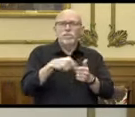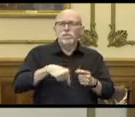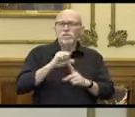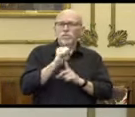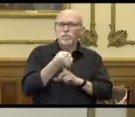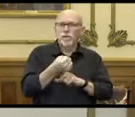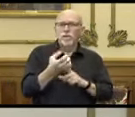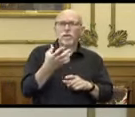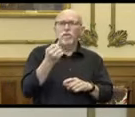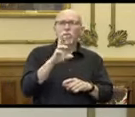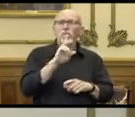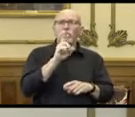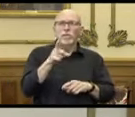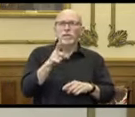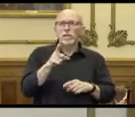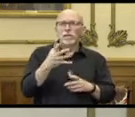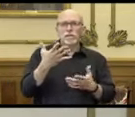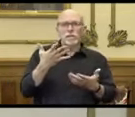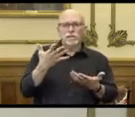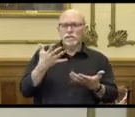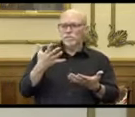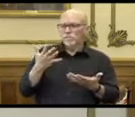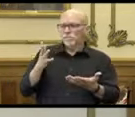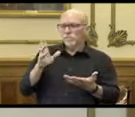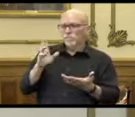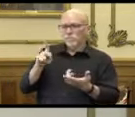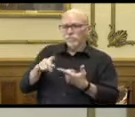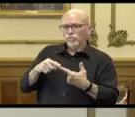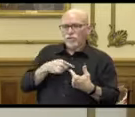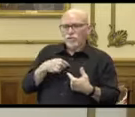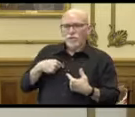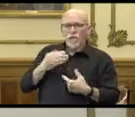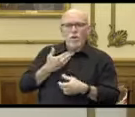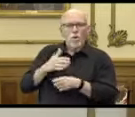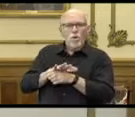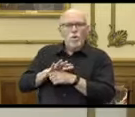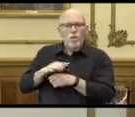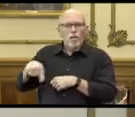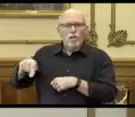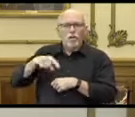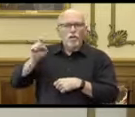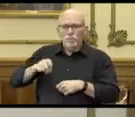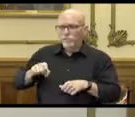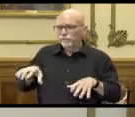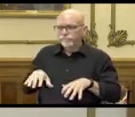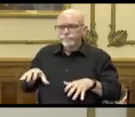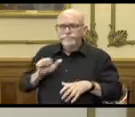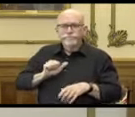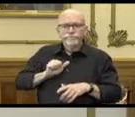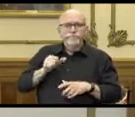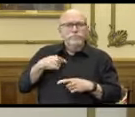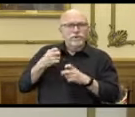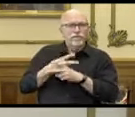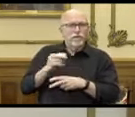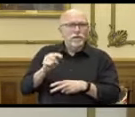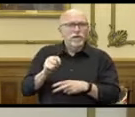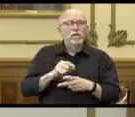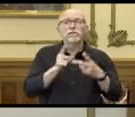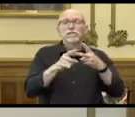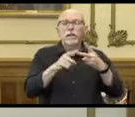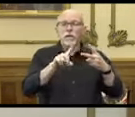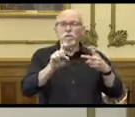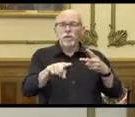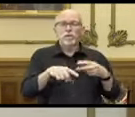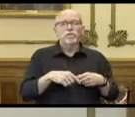situation, or is it really still on my local officials to kind of fend for ourselves and figure this out? The second